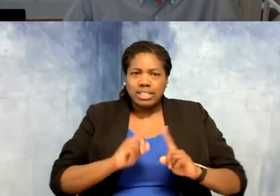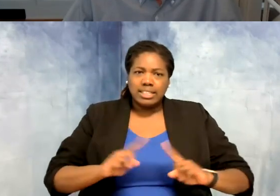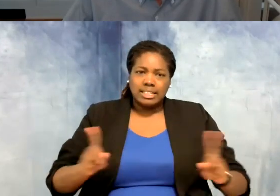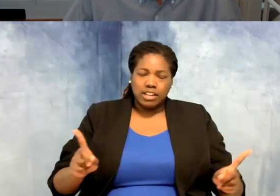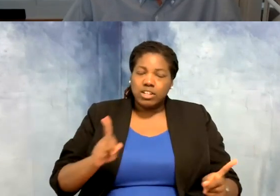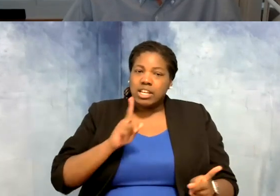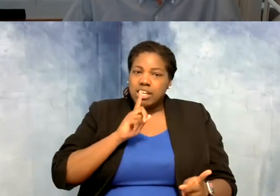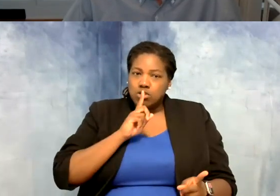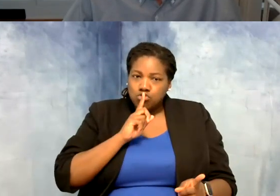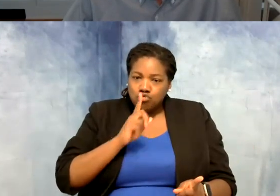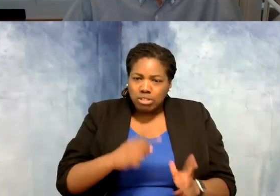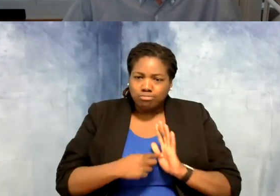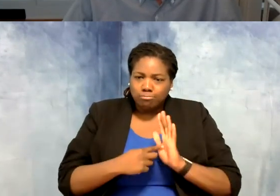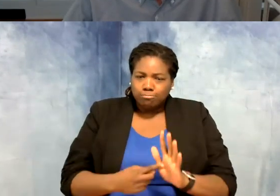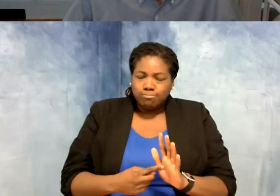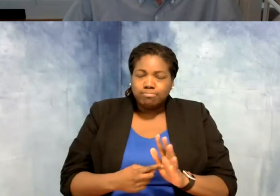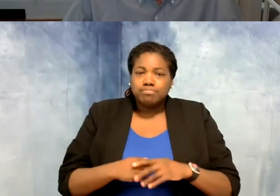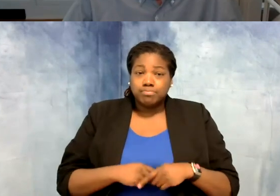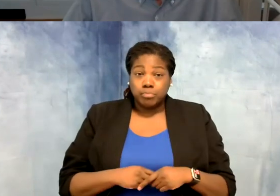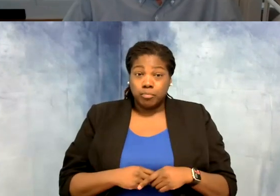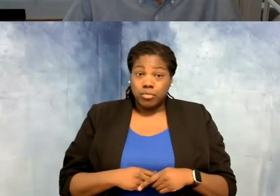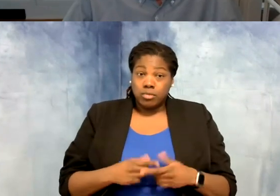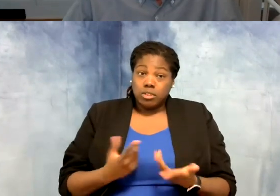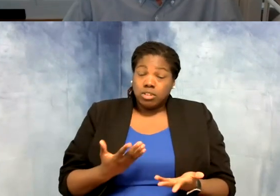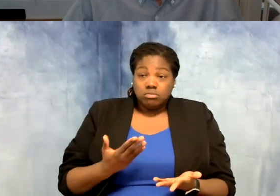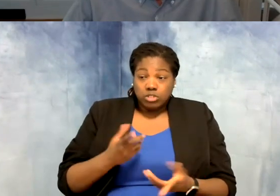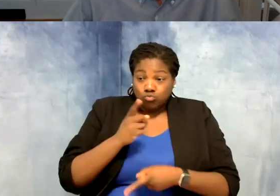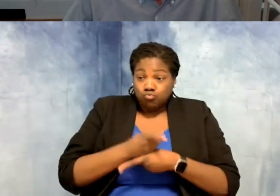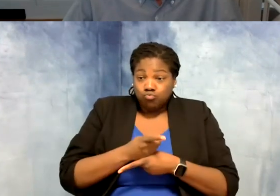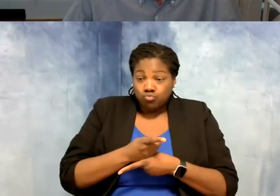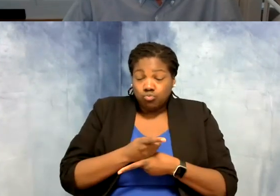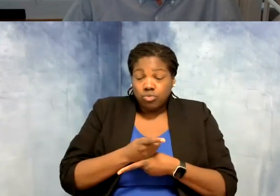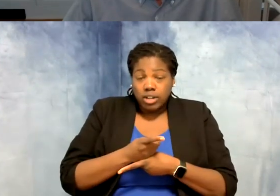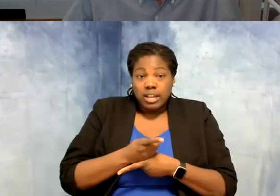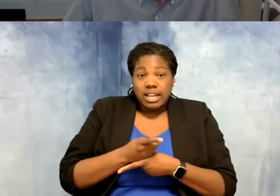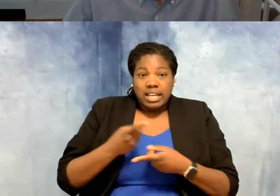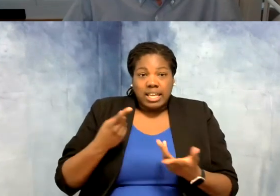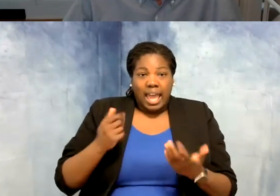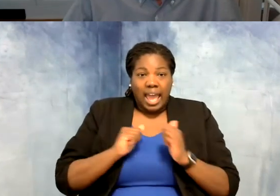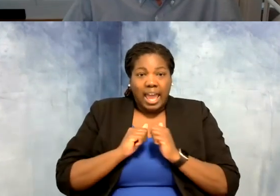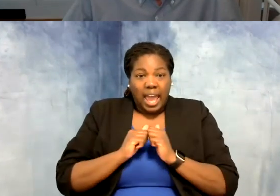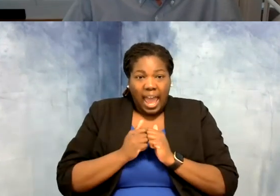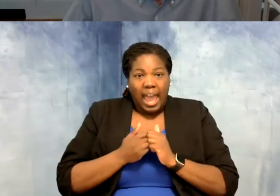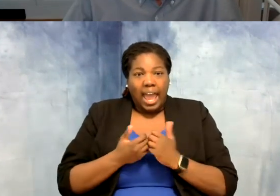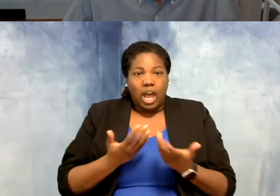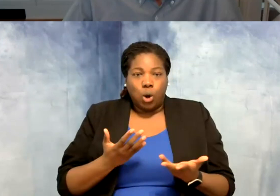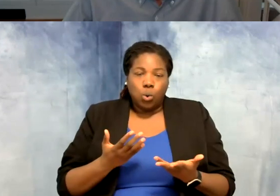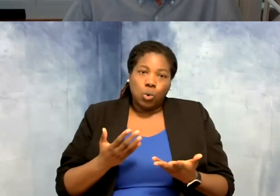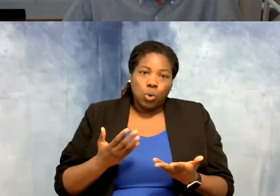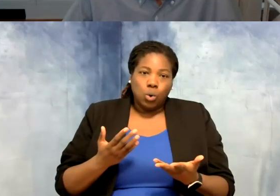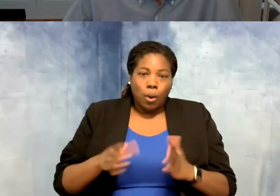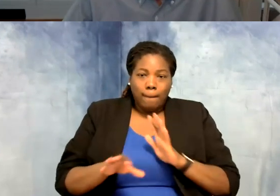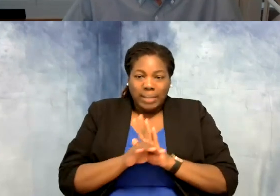being intimated, and I think rightfully so, about the infection of partisanship, of